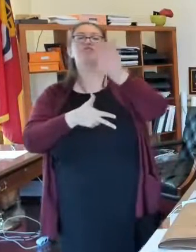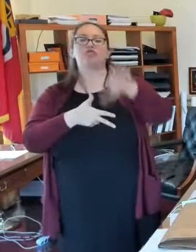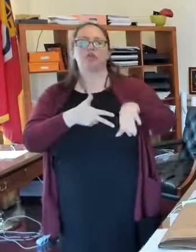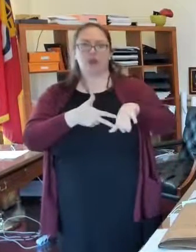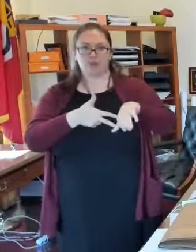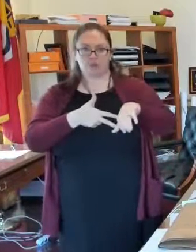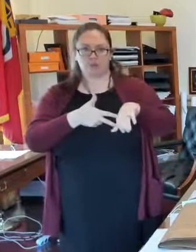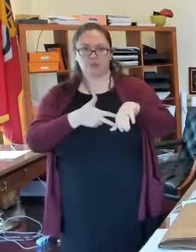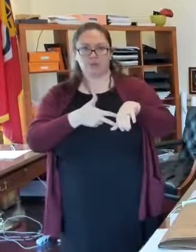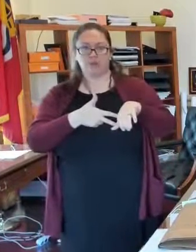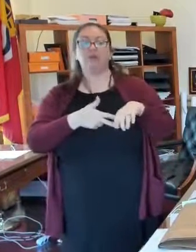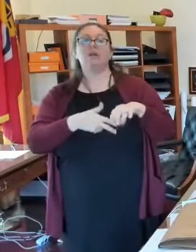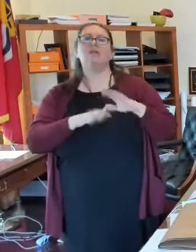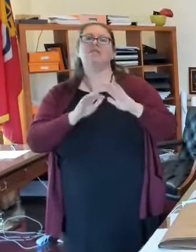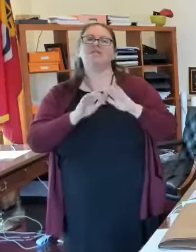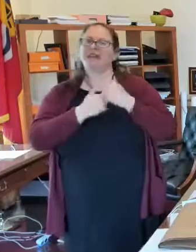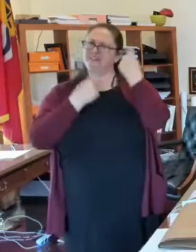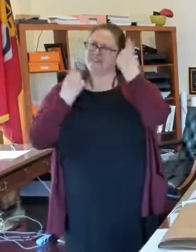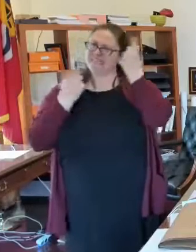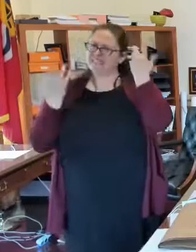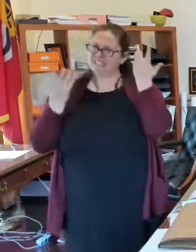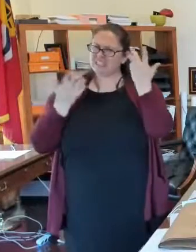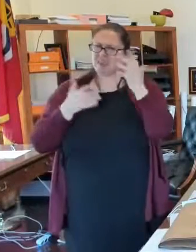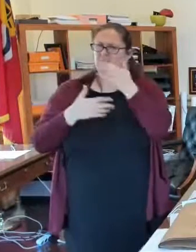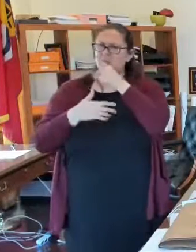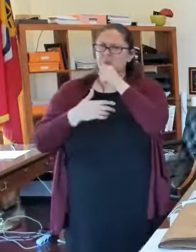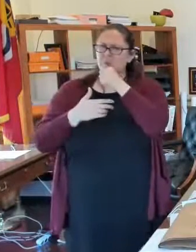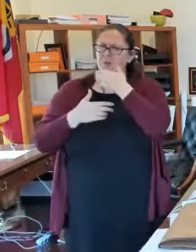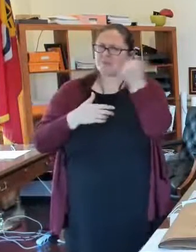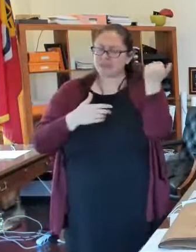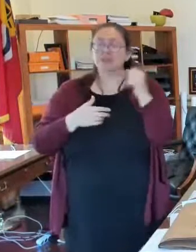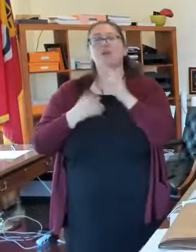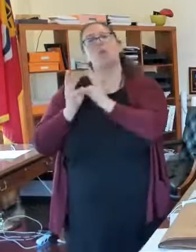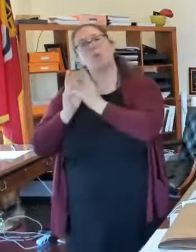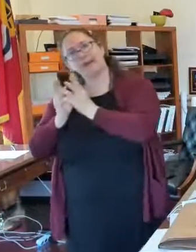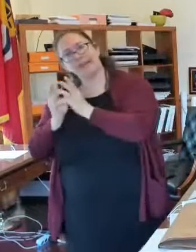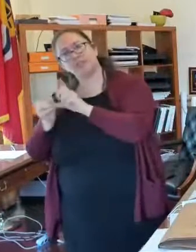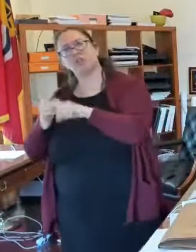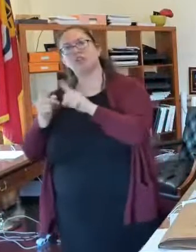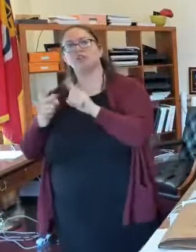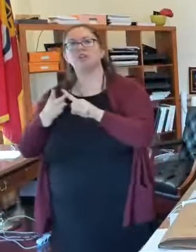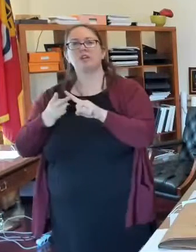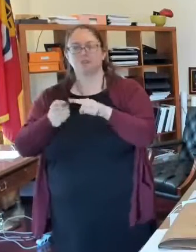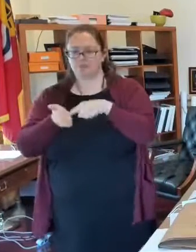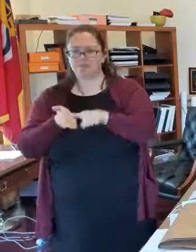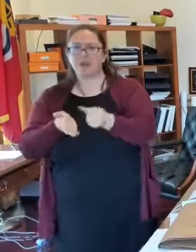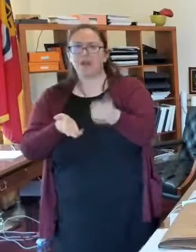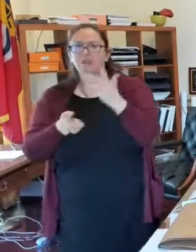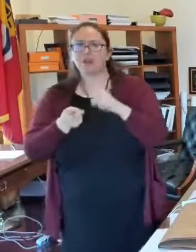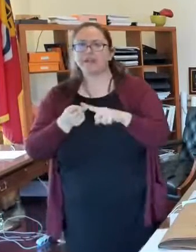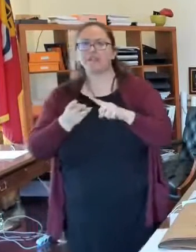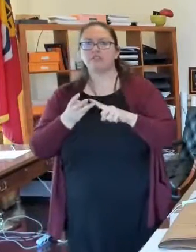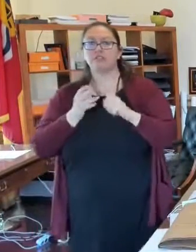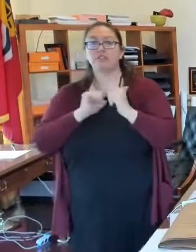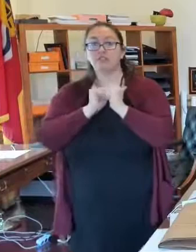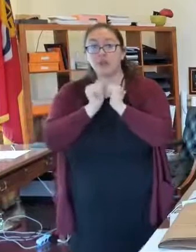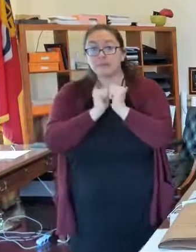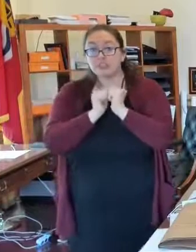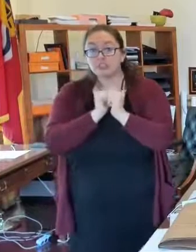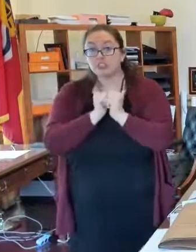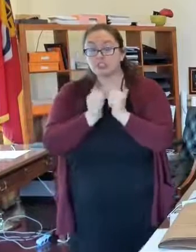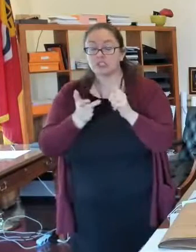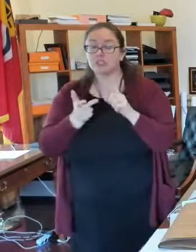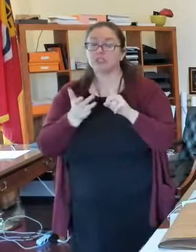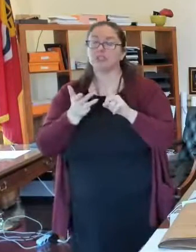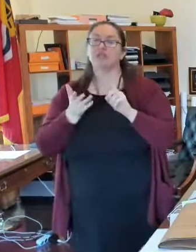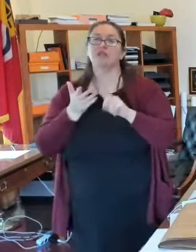7 factors considered were weather, the average annual salary, the area job competition, the number of